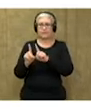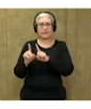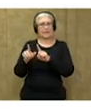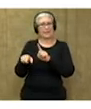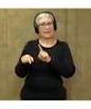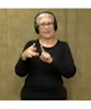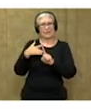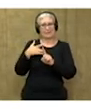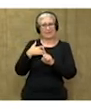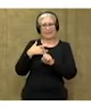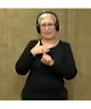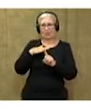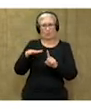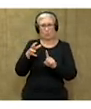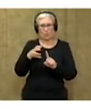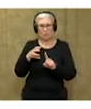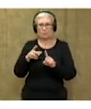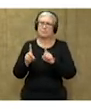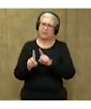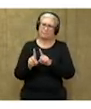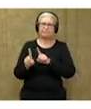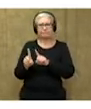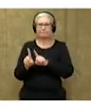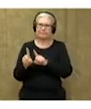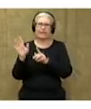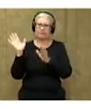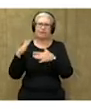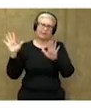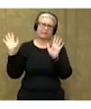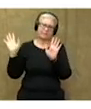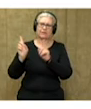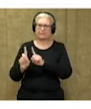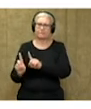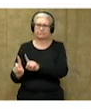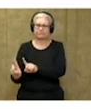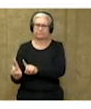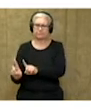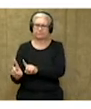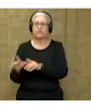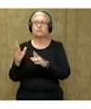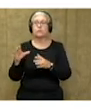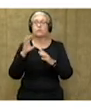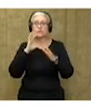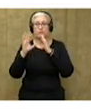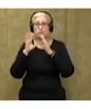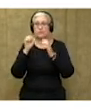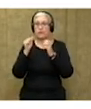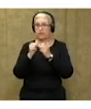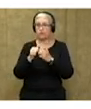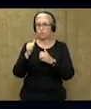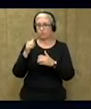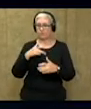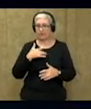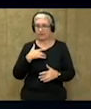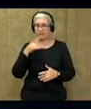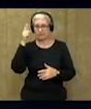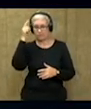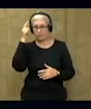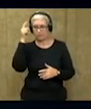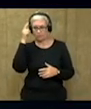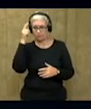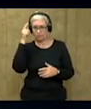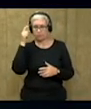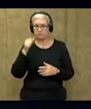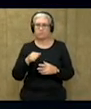your feelings and your thoughts are important. So it's important for you to communicate your feelings and your thoughts. You don't always have to just